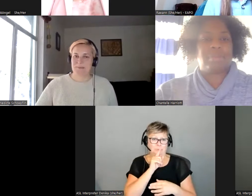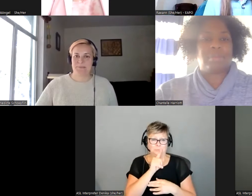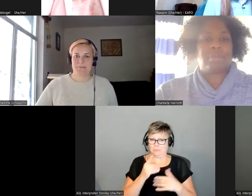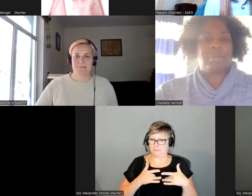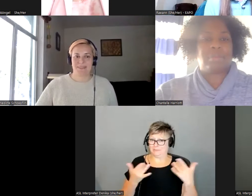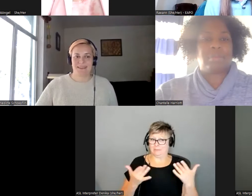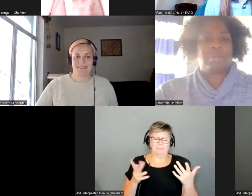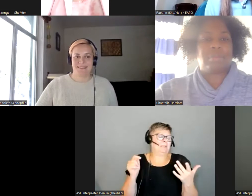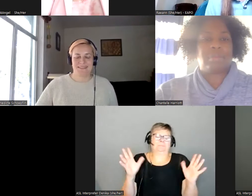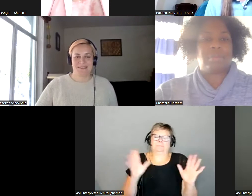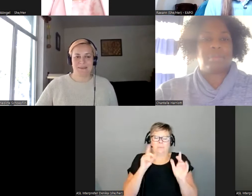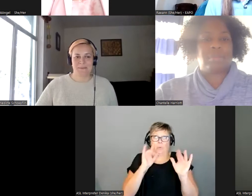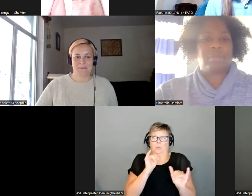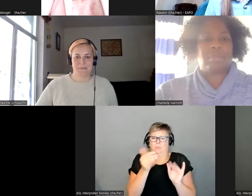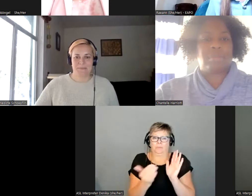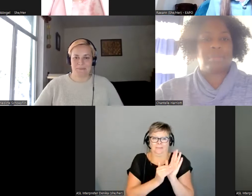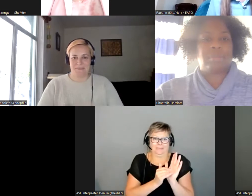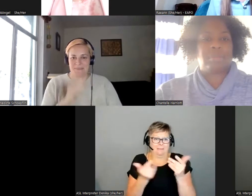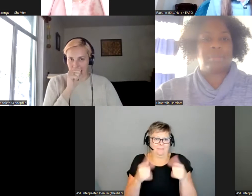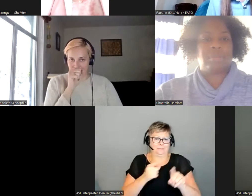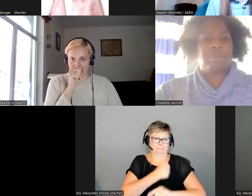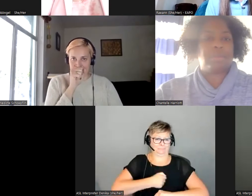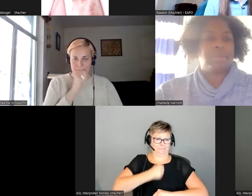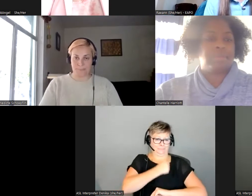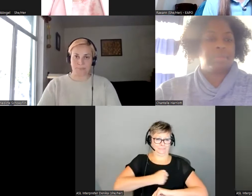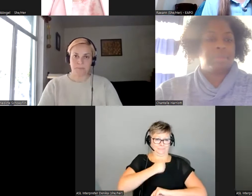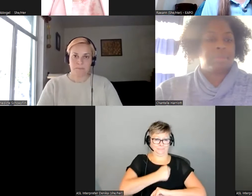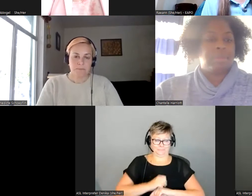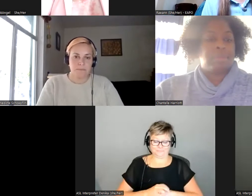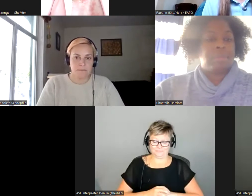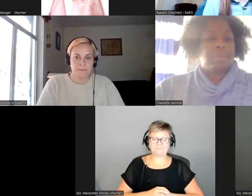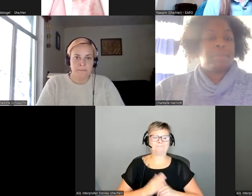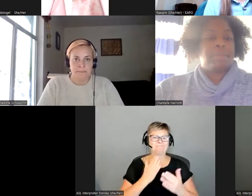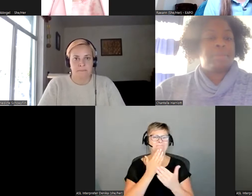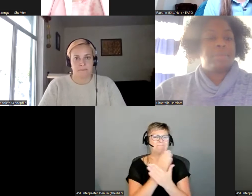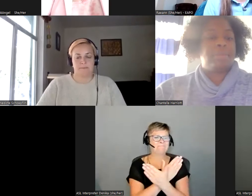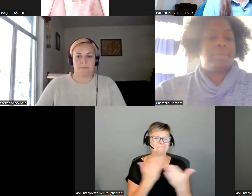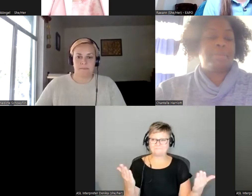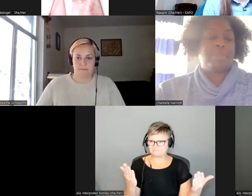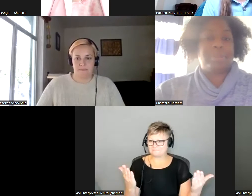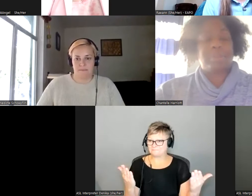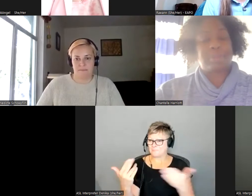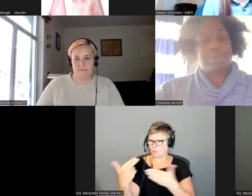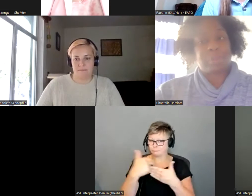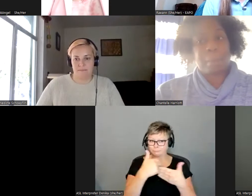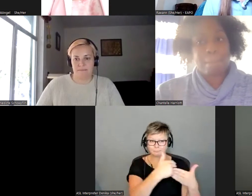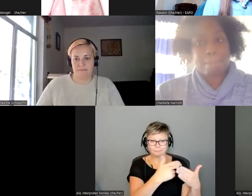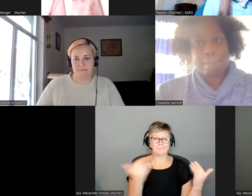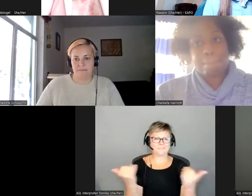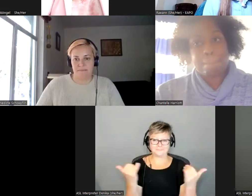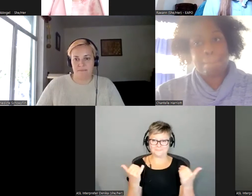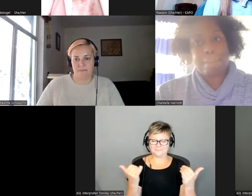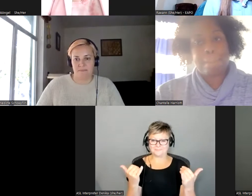again. So I do apologize. So thank you all again for joining us today. So, you know, as I mentioned